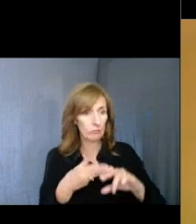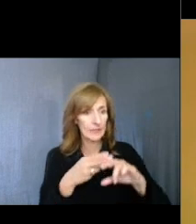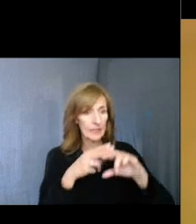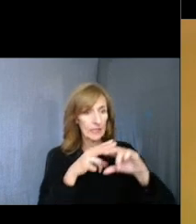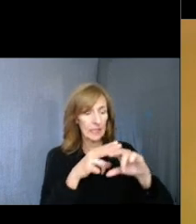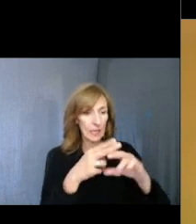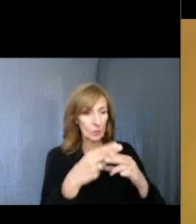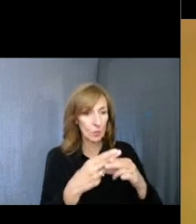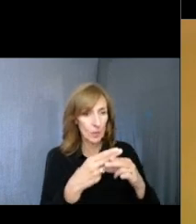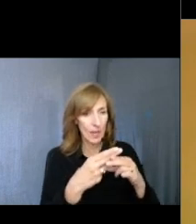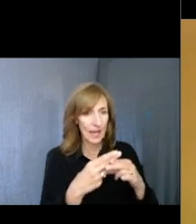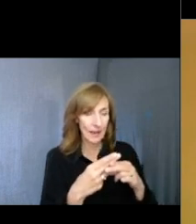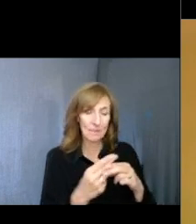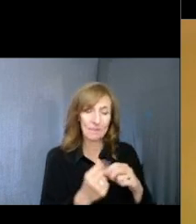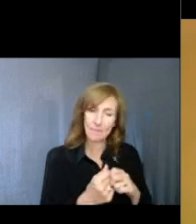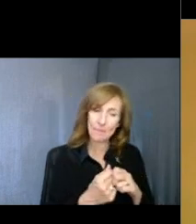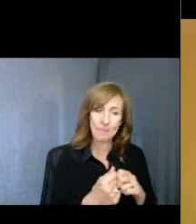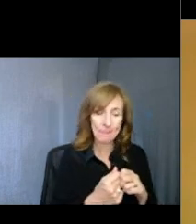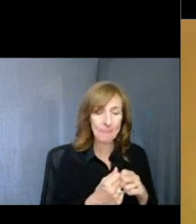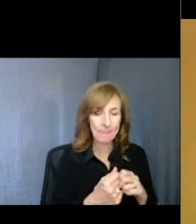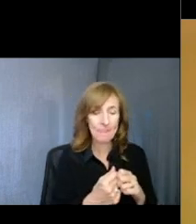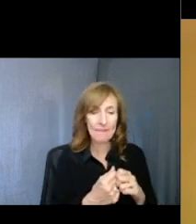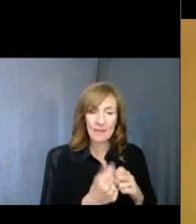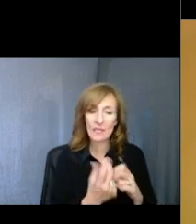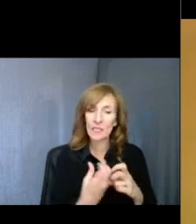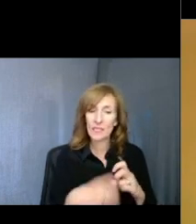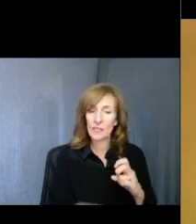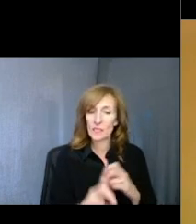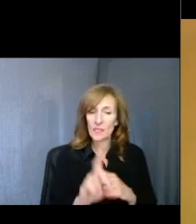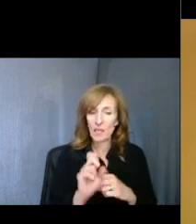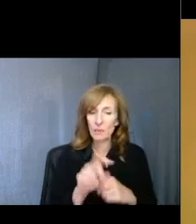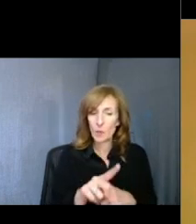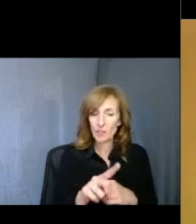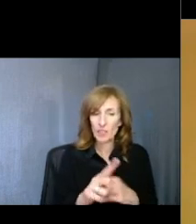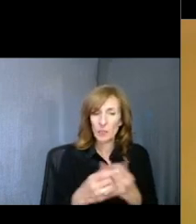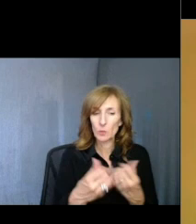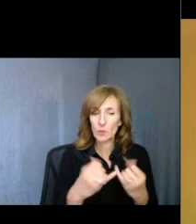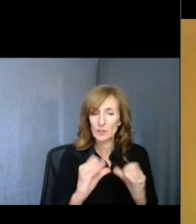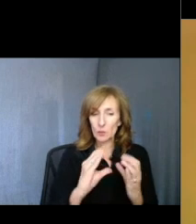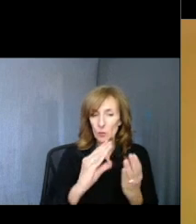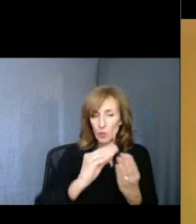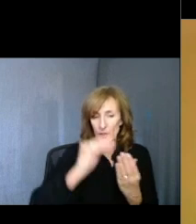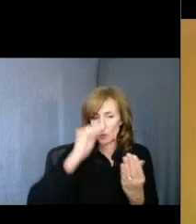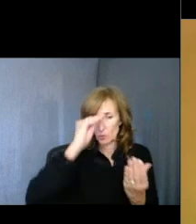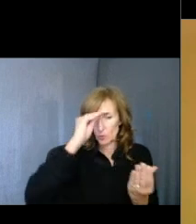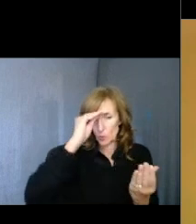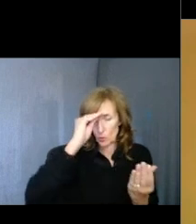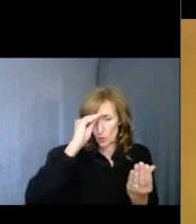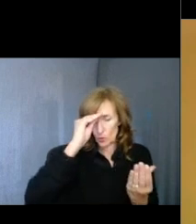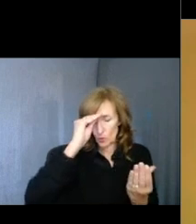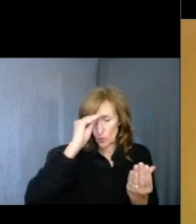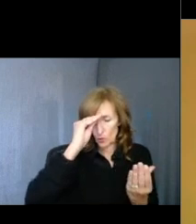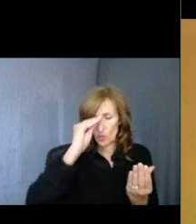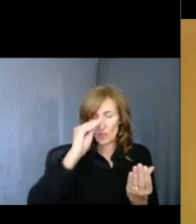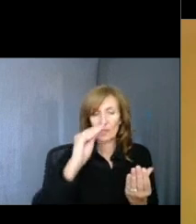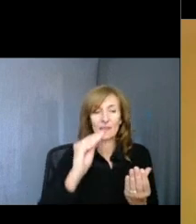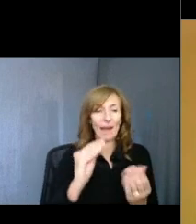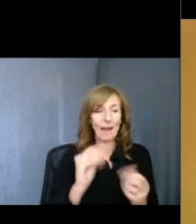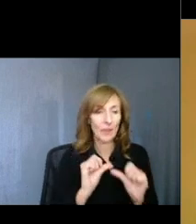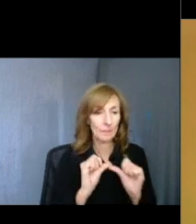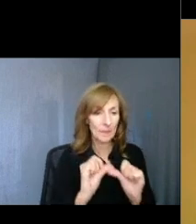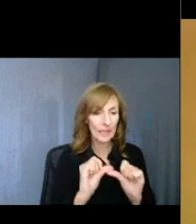tough. I think we're still trying to learn about maintenance of lean muscle mass.